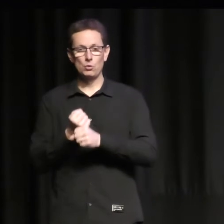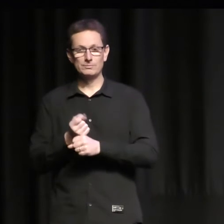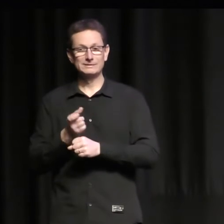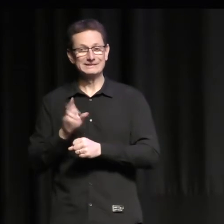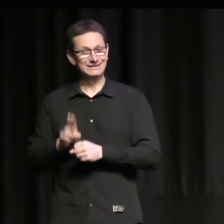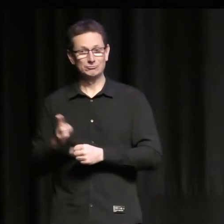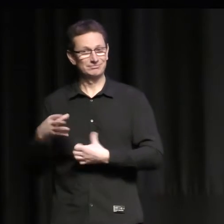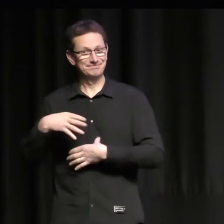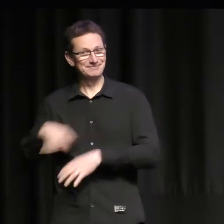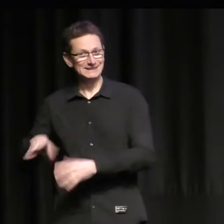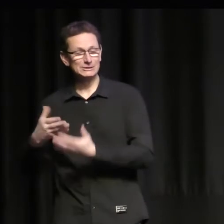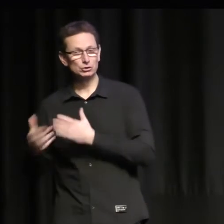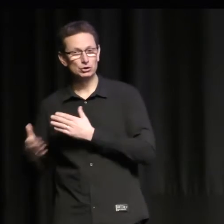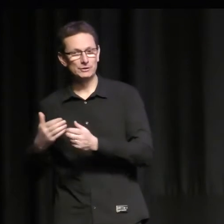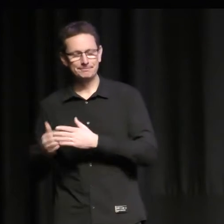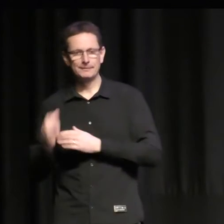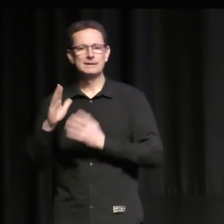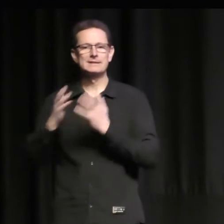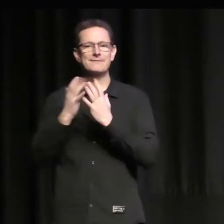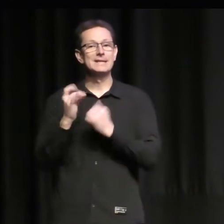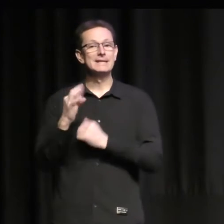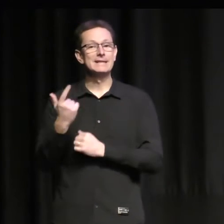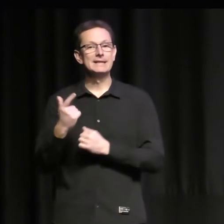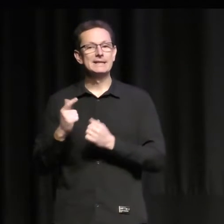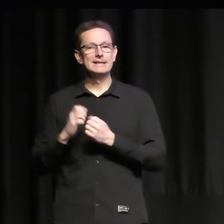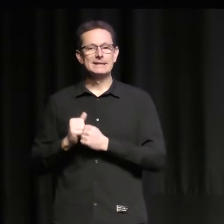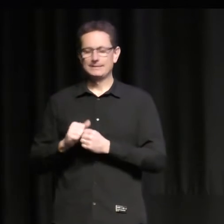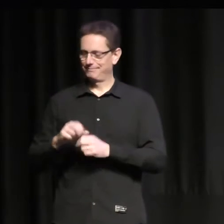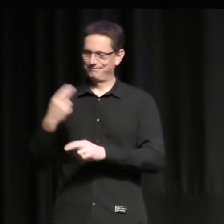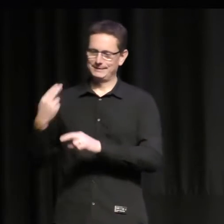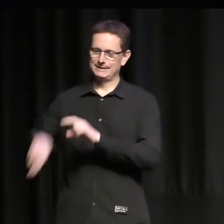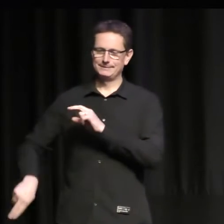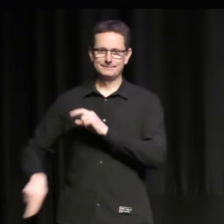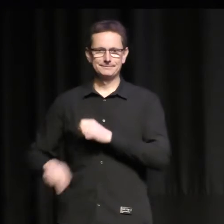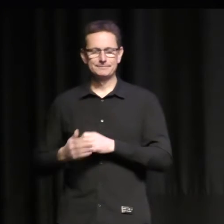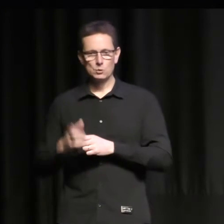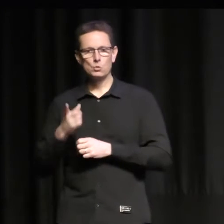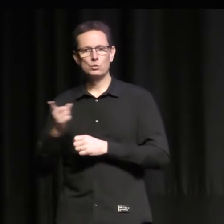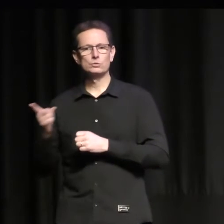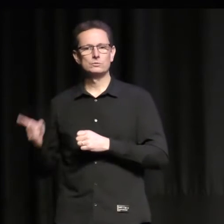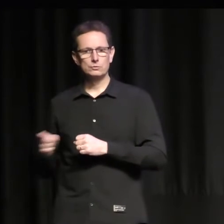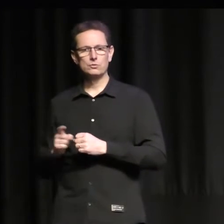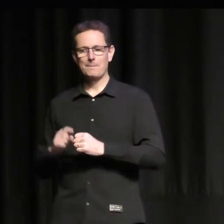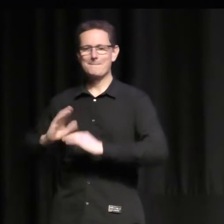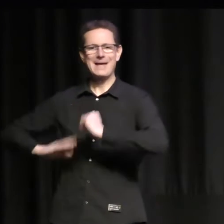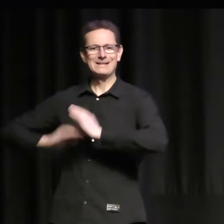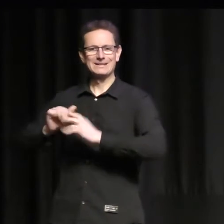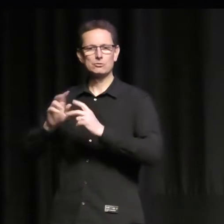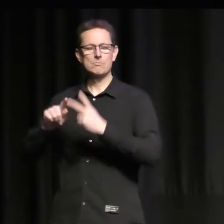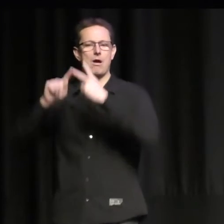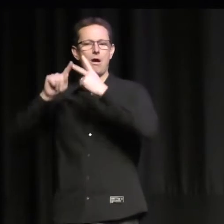do, their freedom is denied, and they're treated as second-class people.